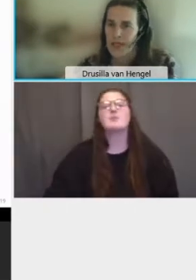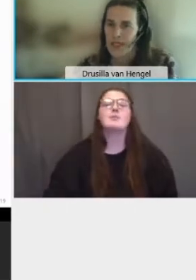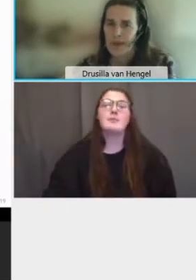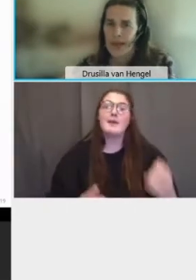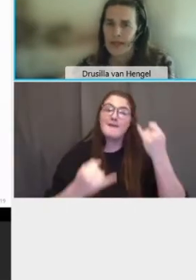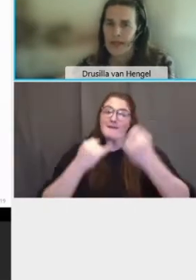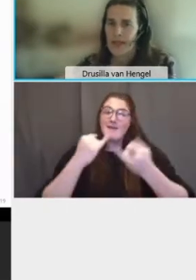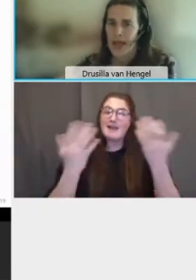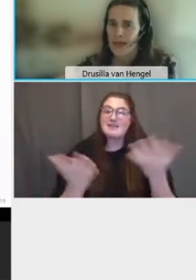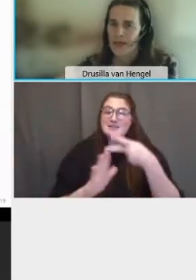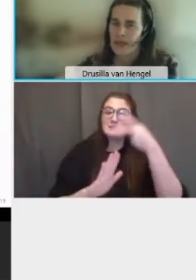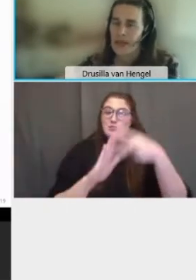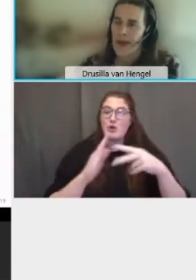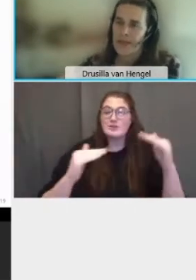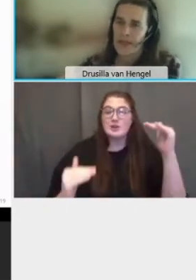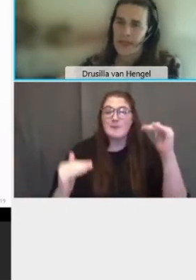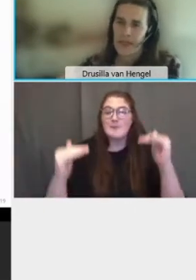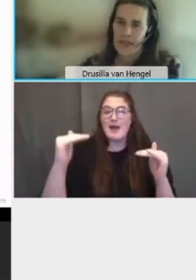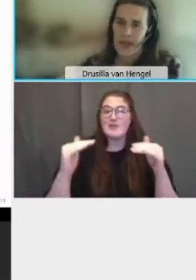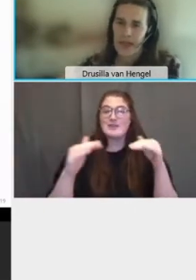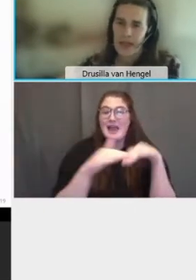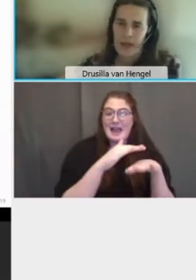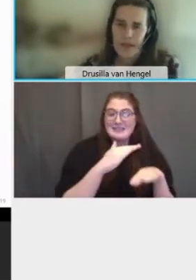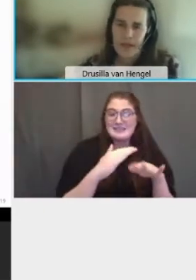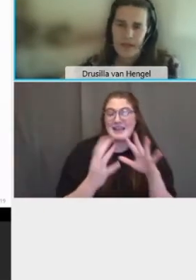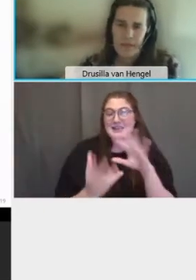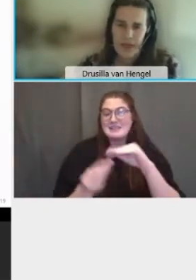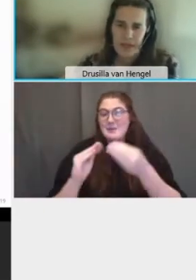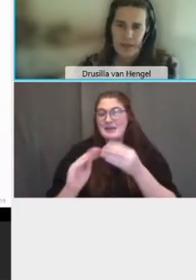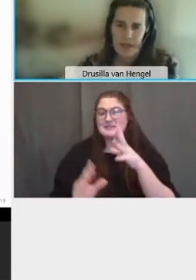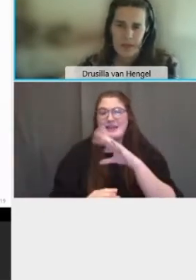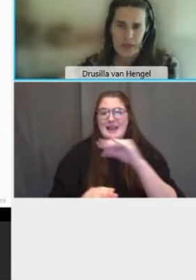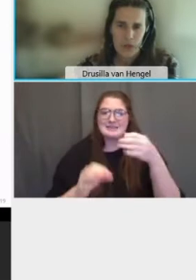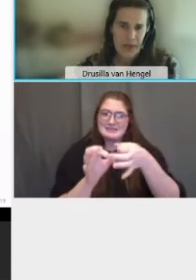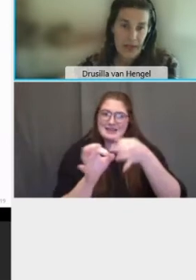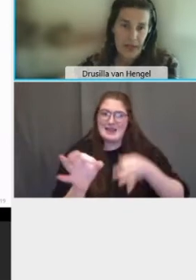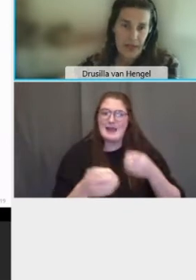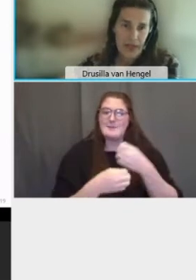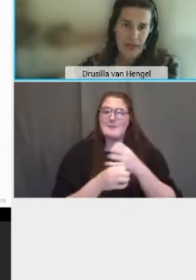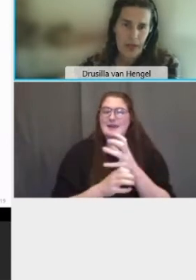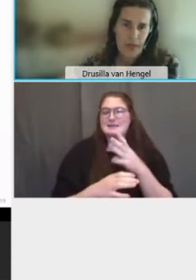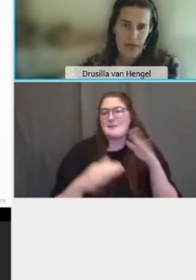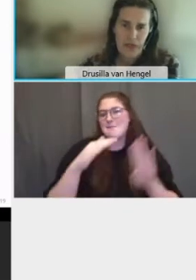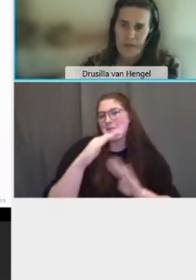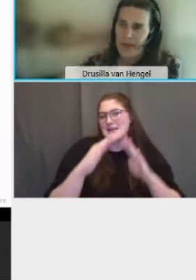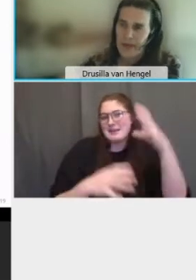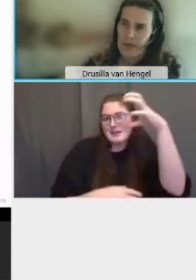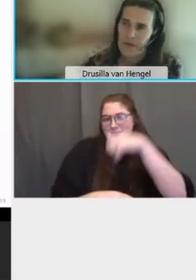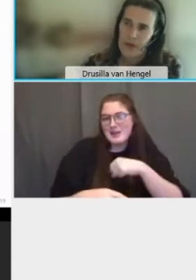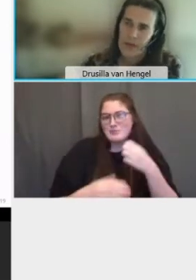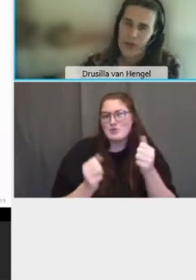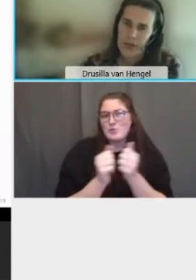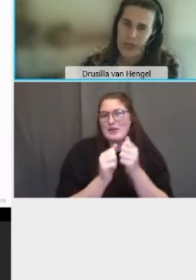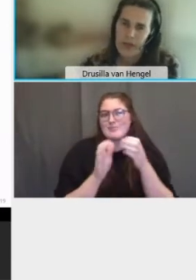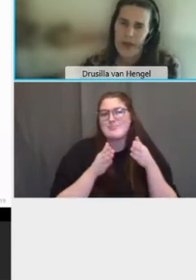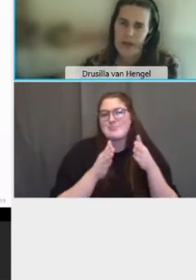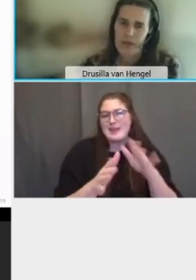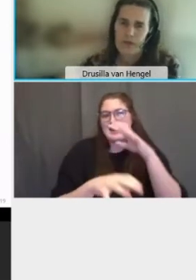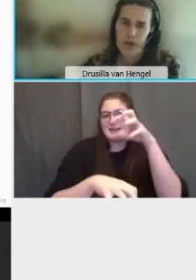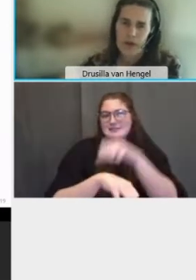Finally, this project balances access, capacity, and delay. Making some basic assumptions with today's lane assignment, there's capacity for